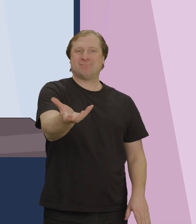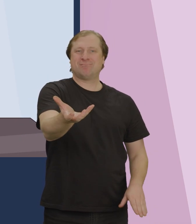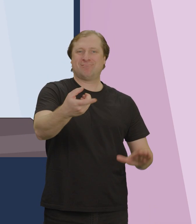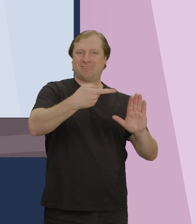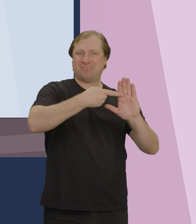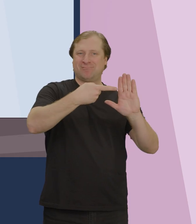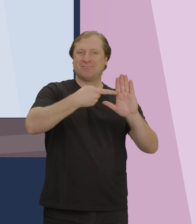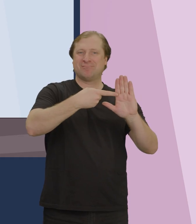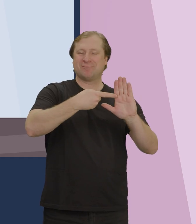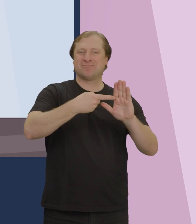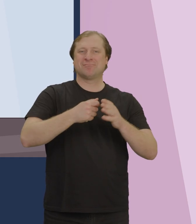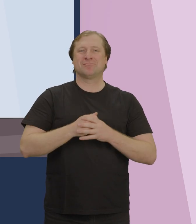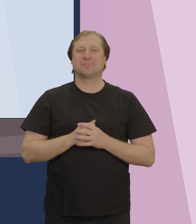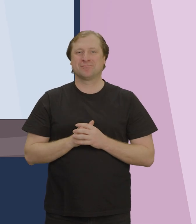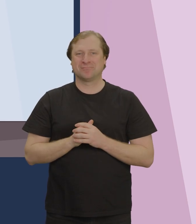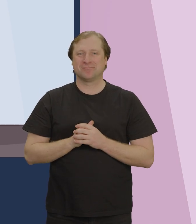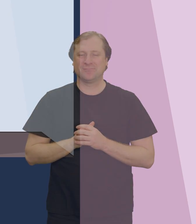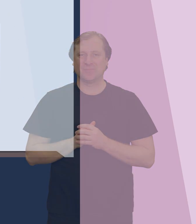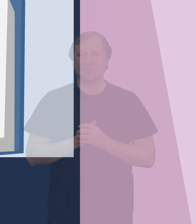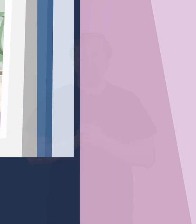of the plan. Let's check in.